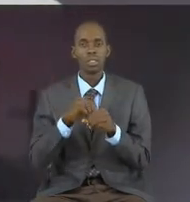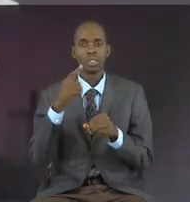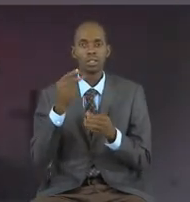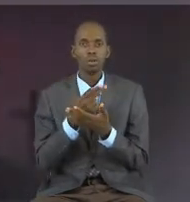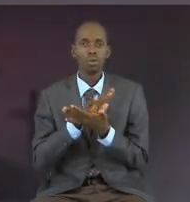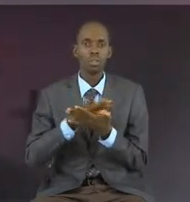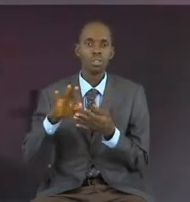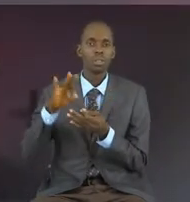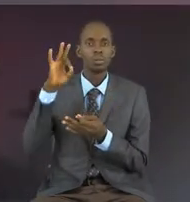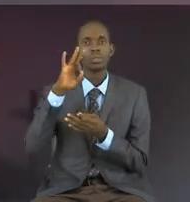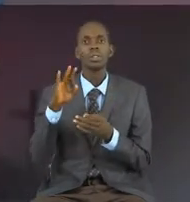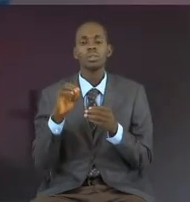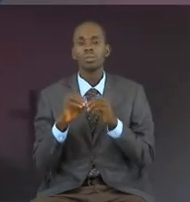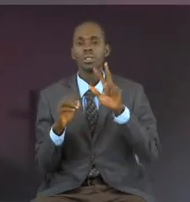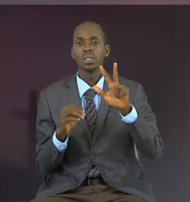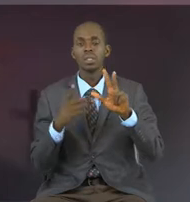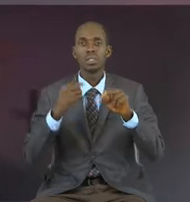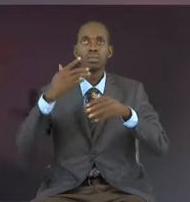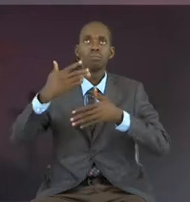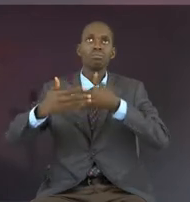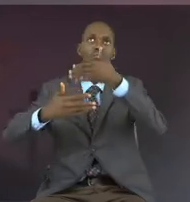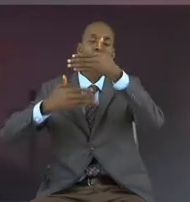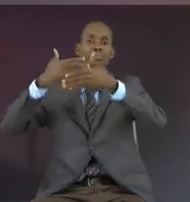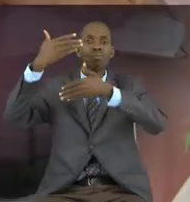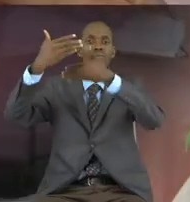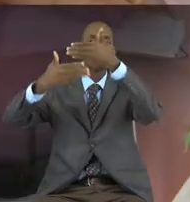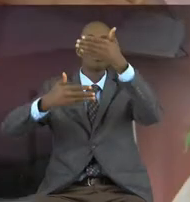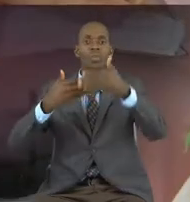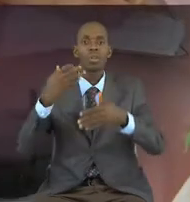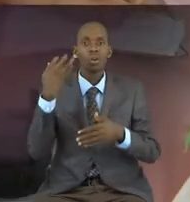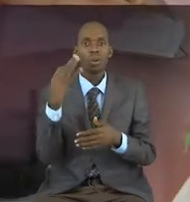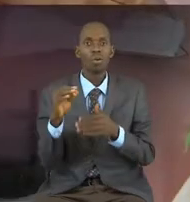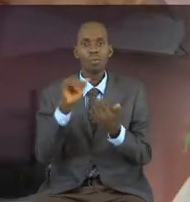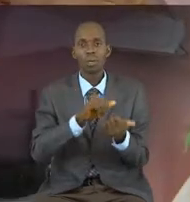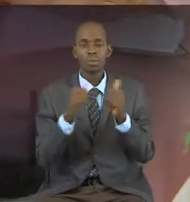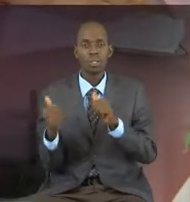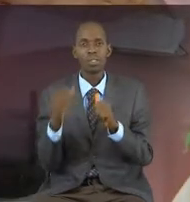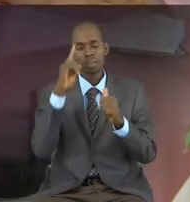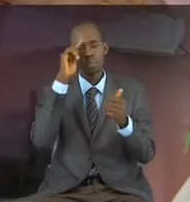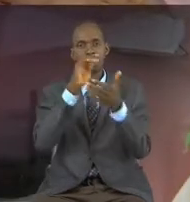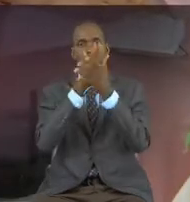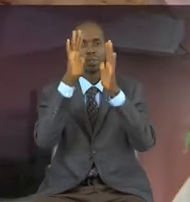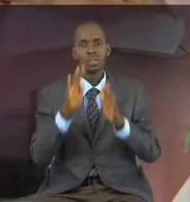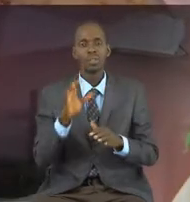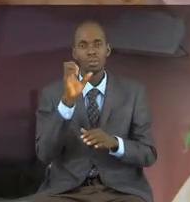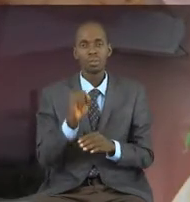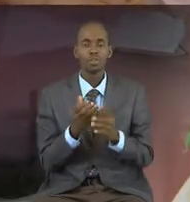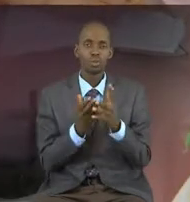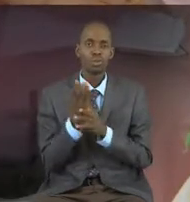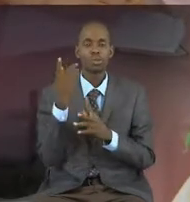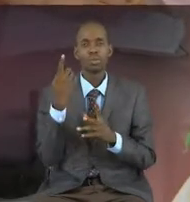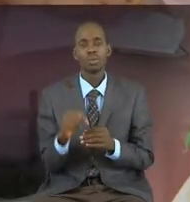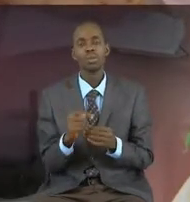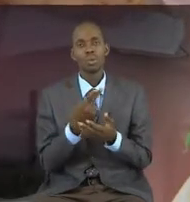the progress of baptized believers through the Holy Ghost. Look at number